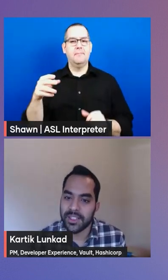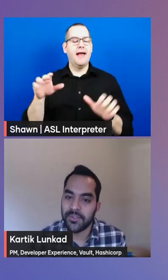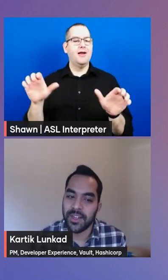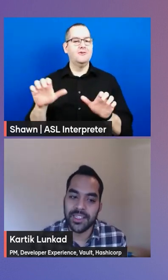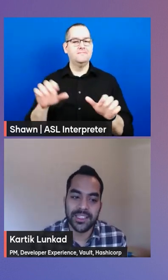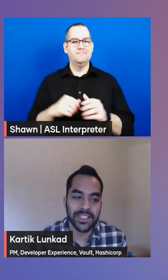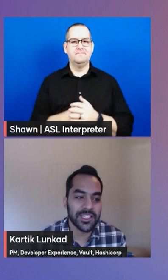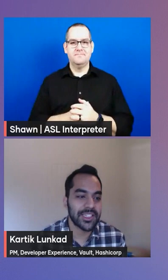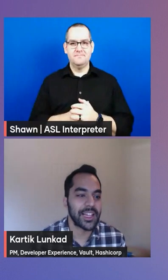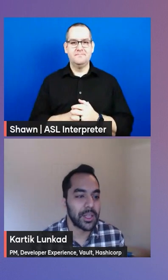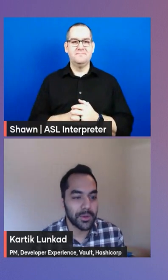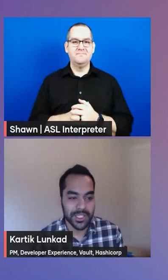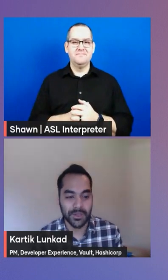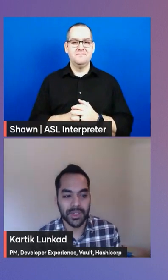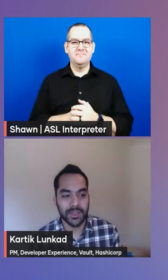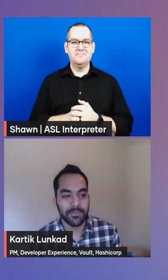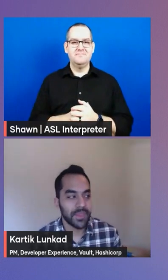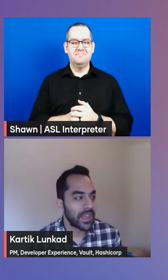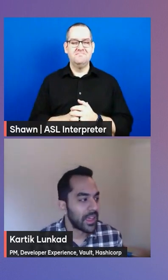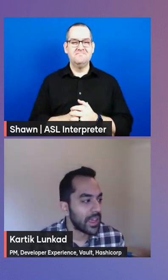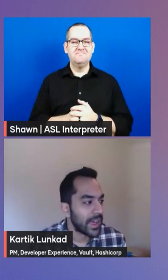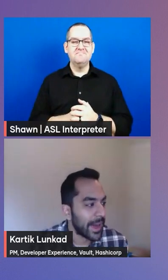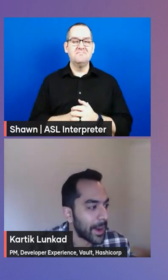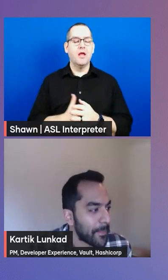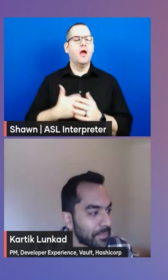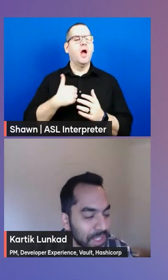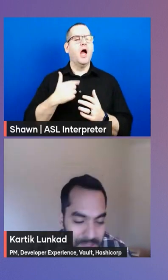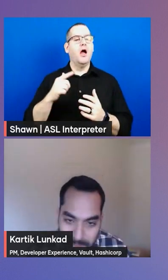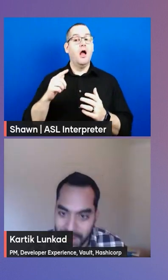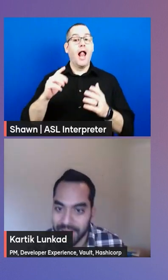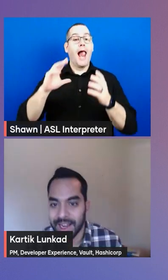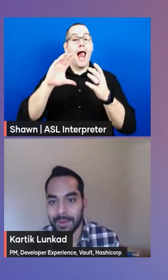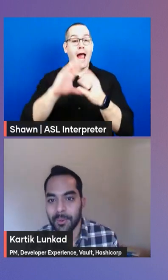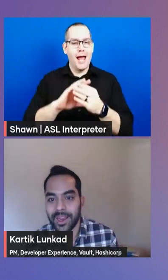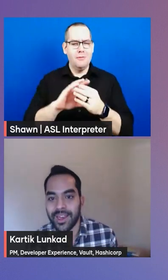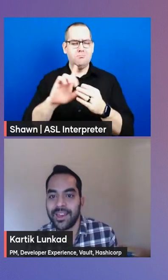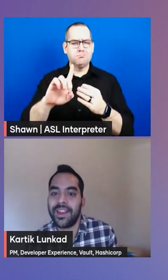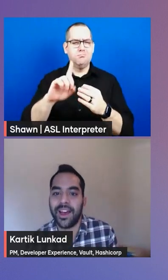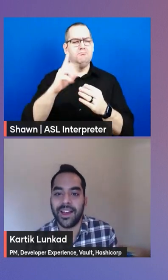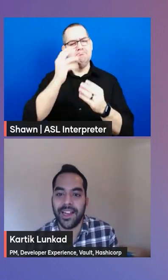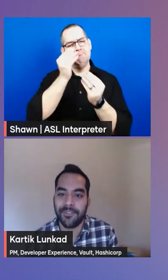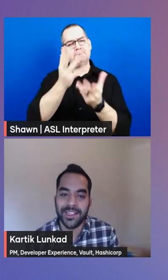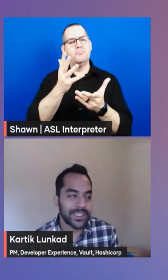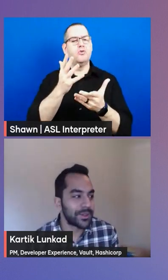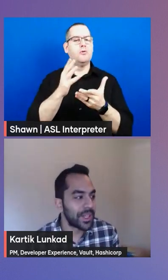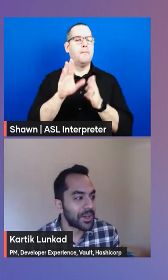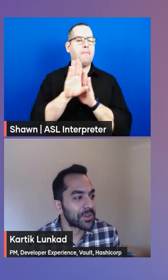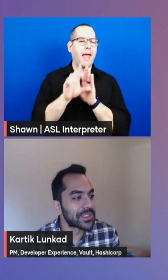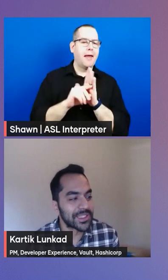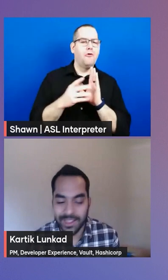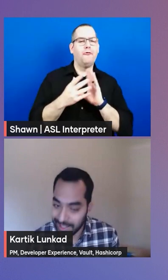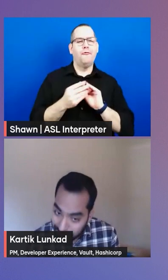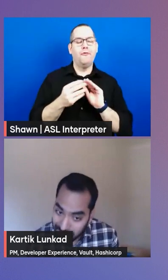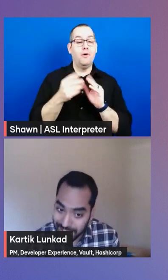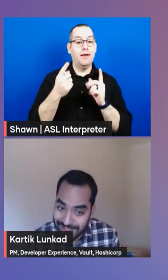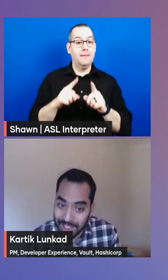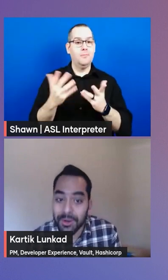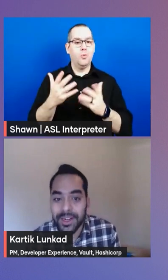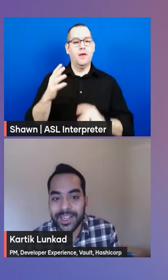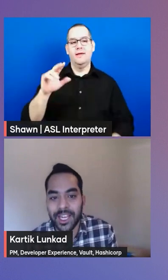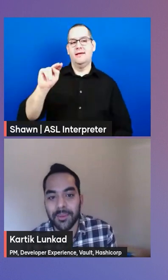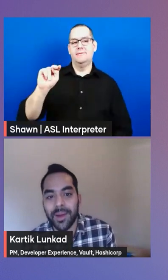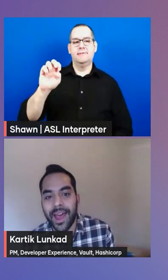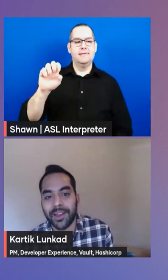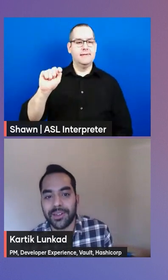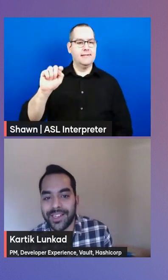want to first just tell you a story. This was about a time when Netflix studios, especially the